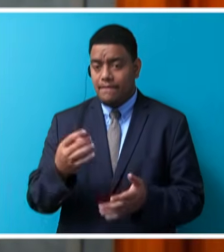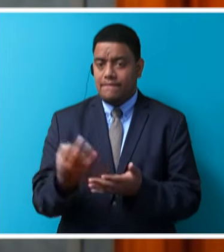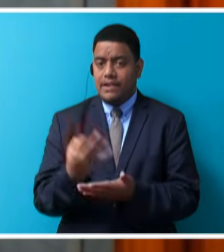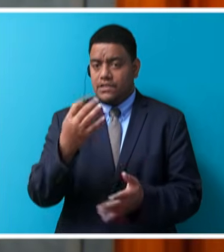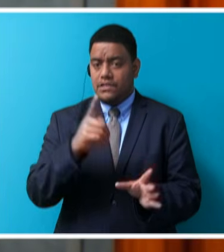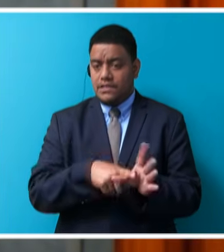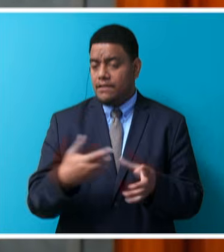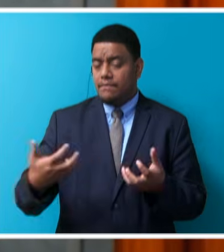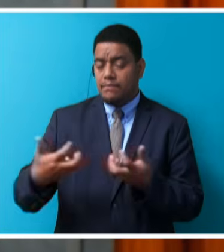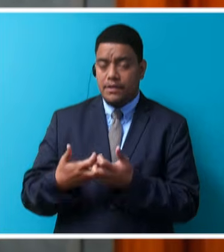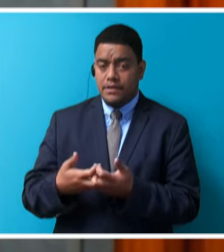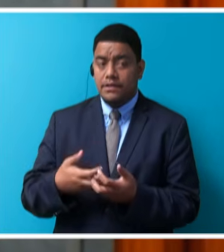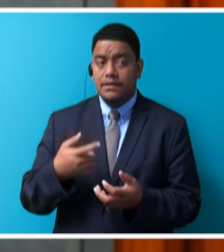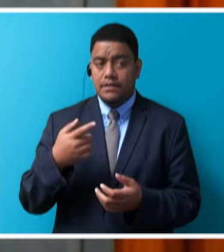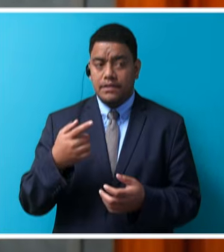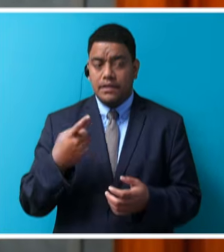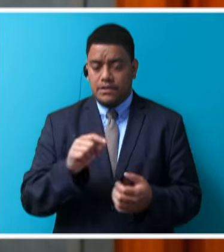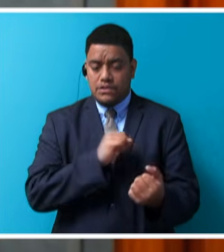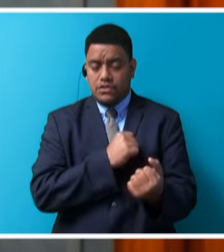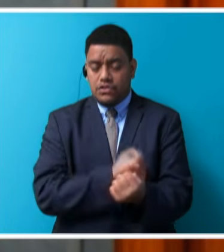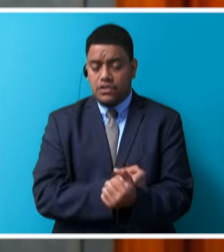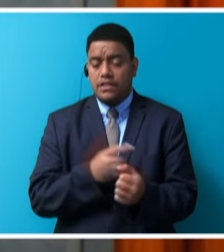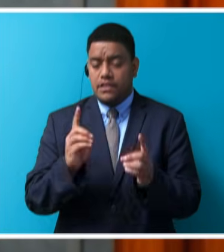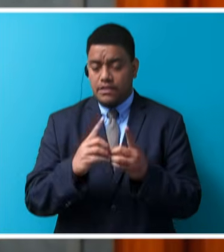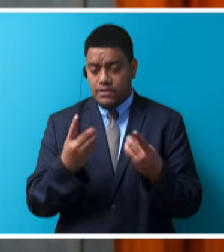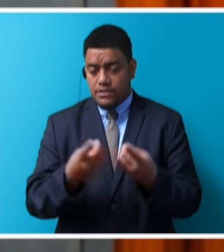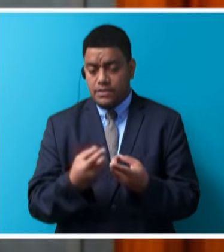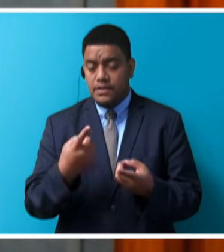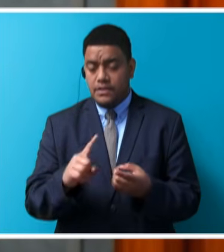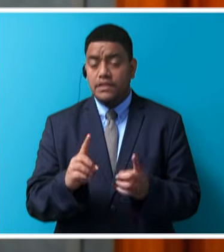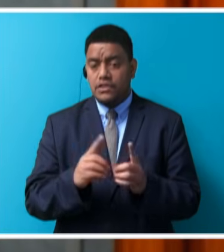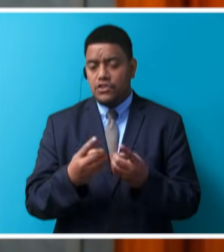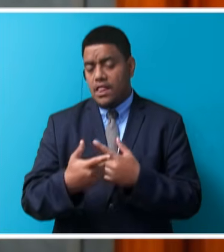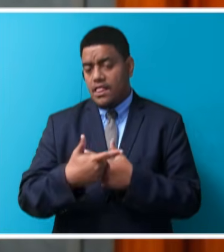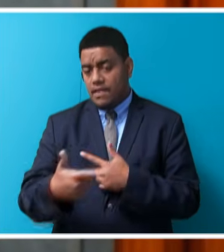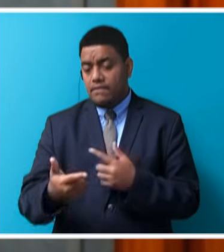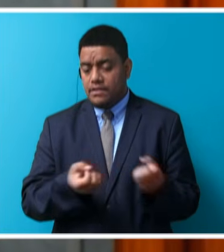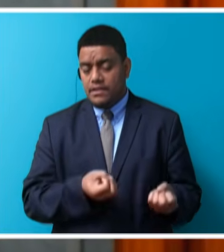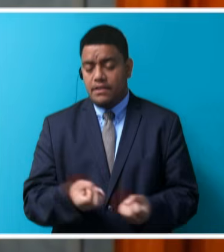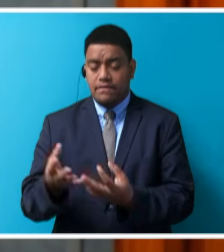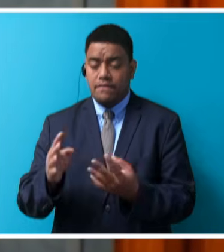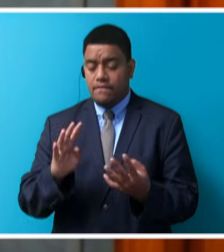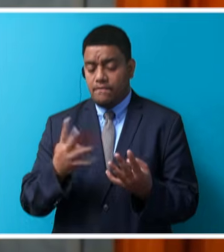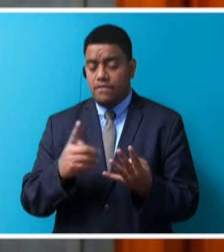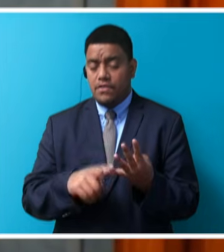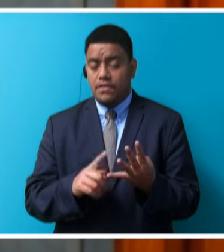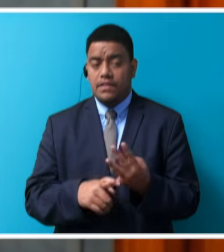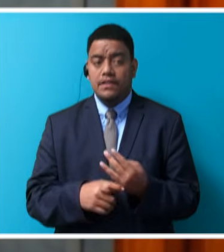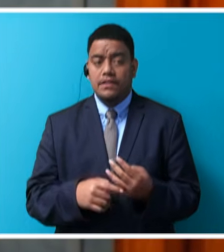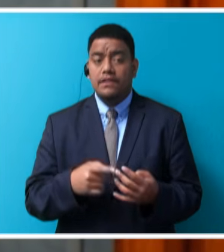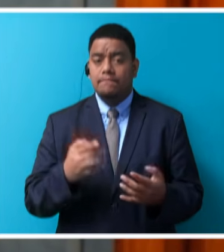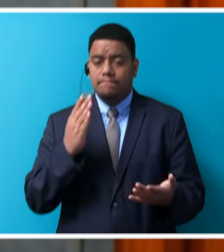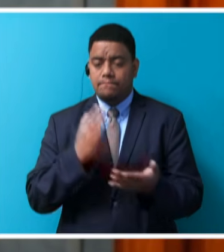year. Third, strengthening divisional and district-level delivery. Fourth,